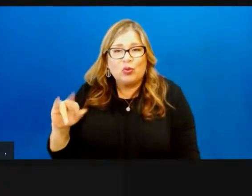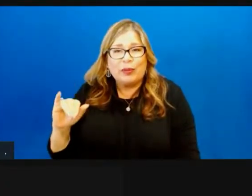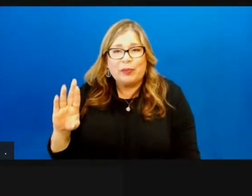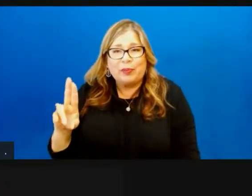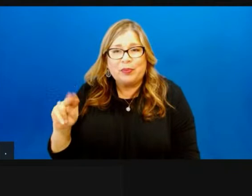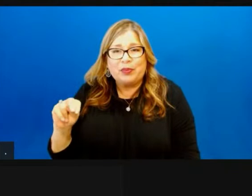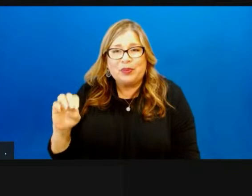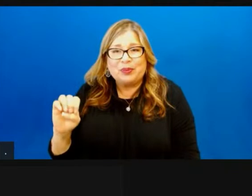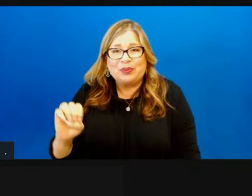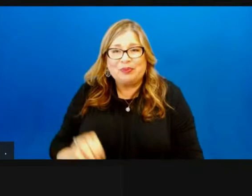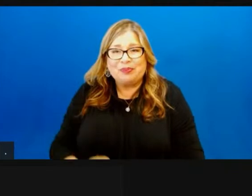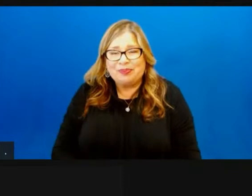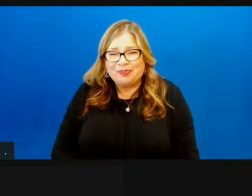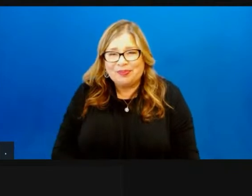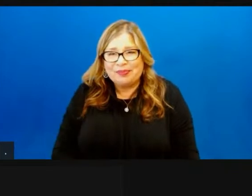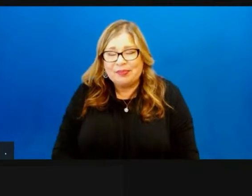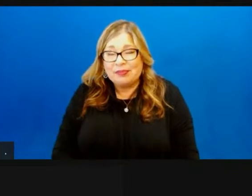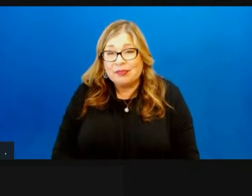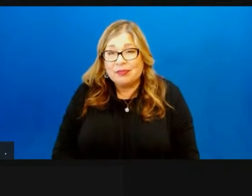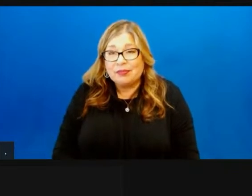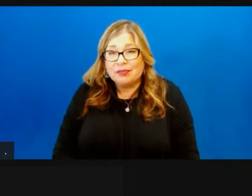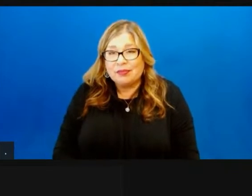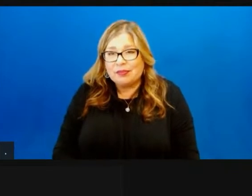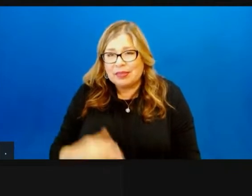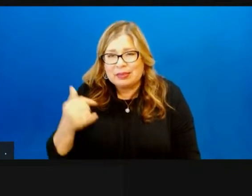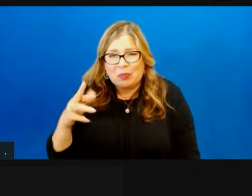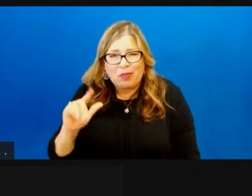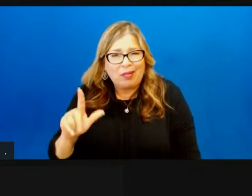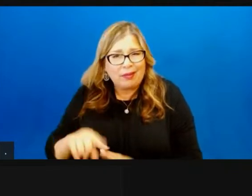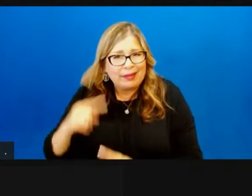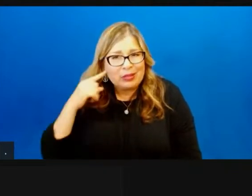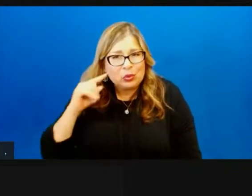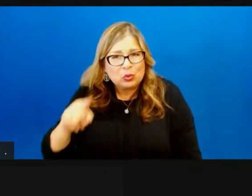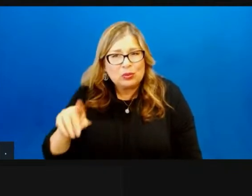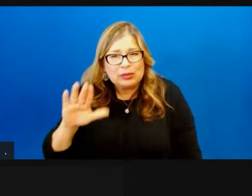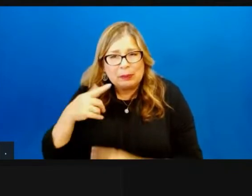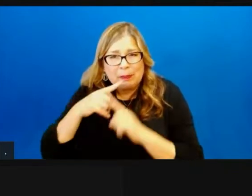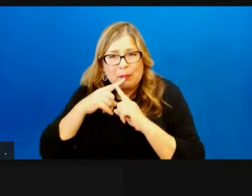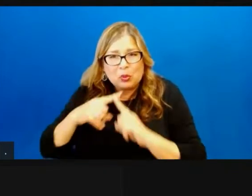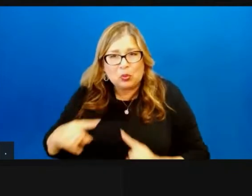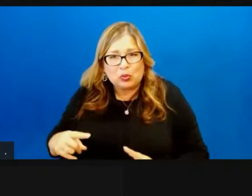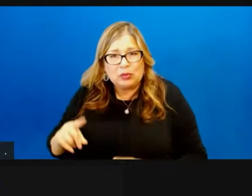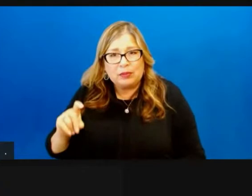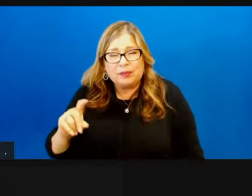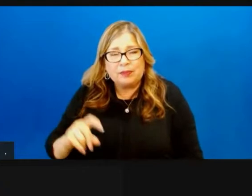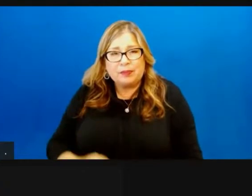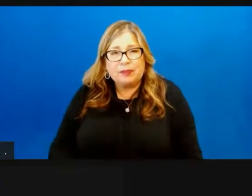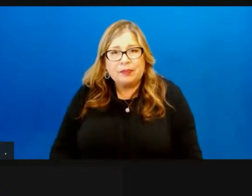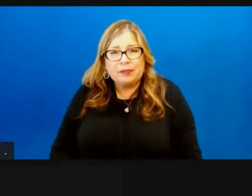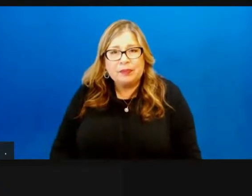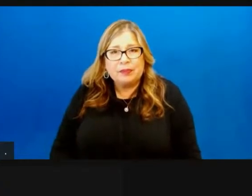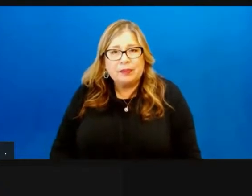Paul, you may be on mute. Roger, we had I think a question from Paul earlier.